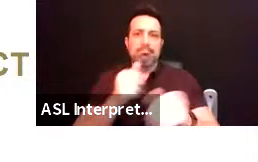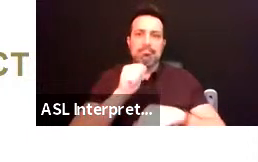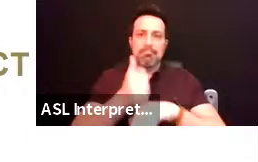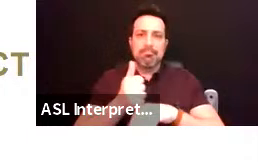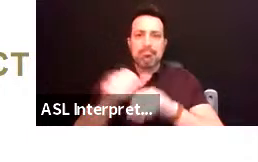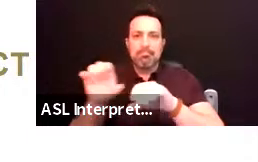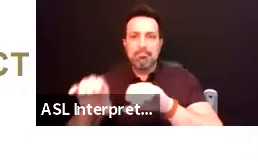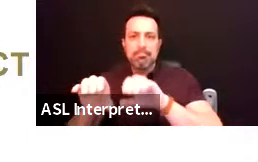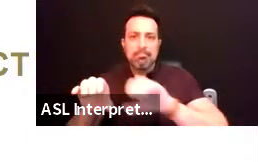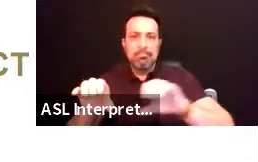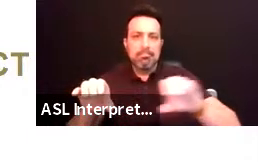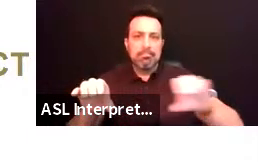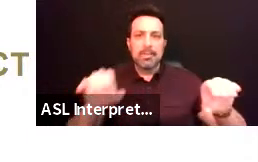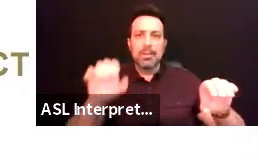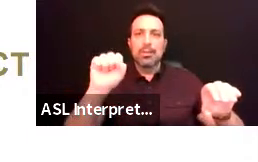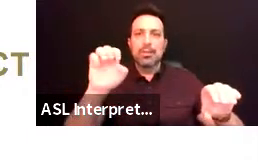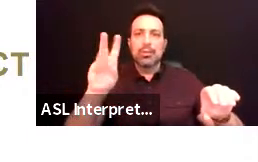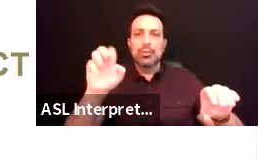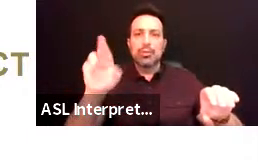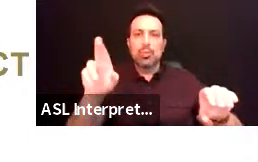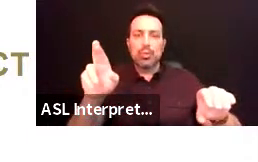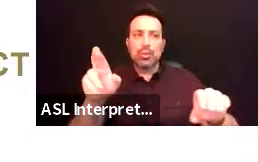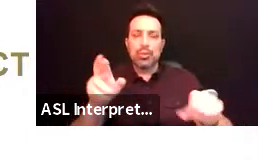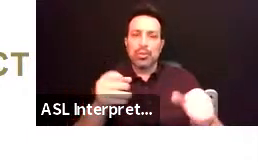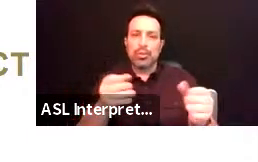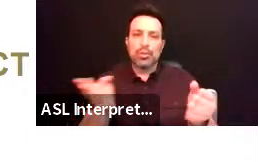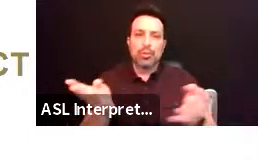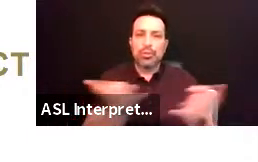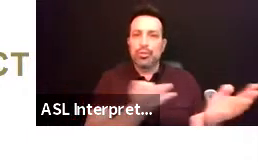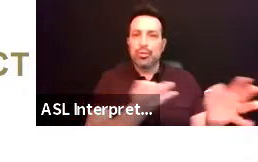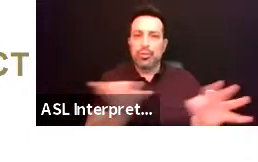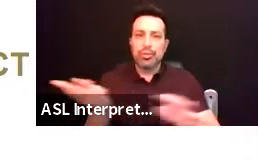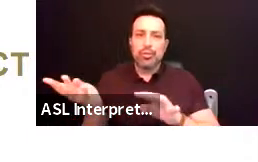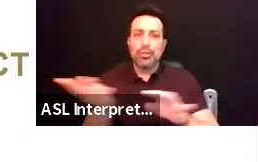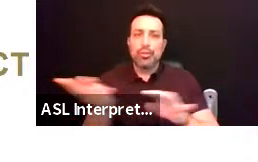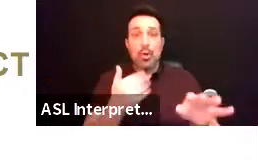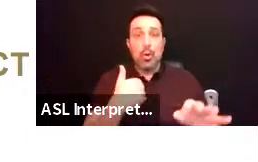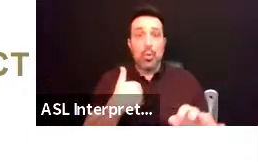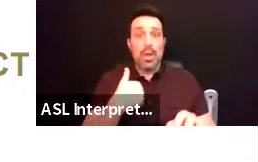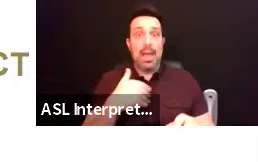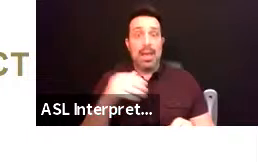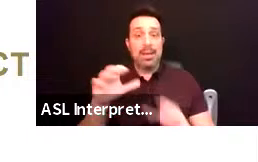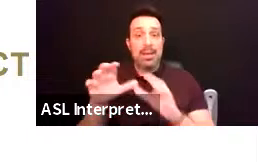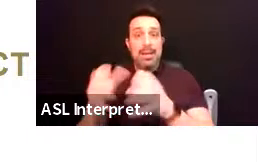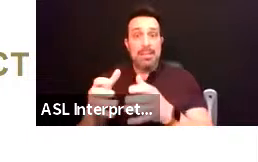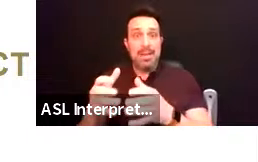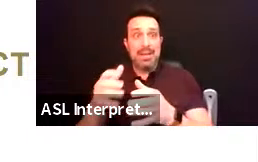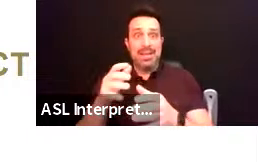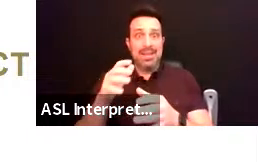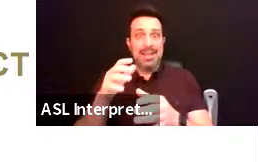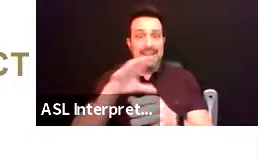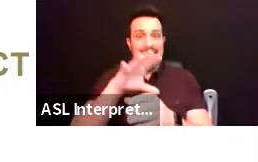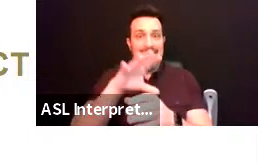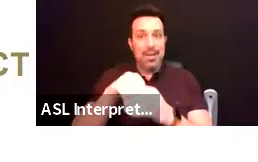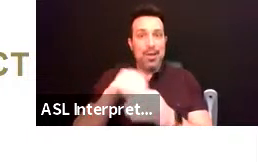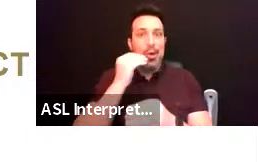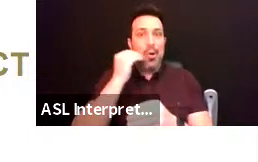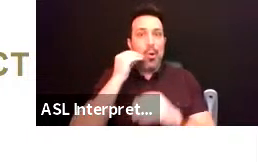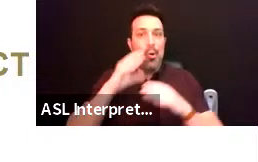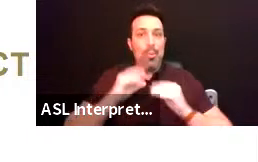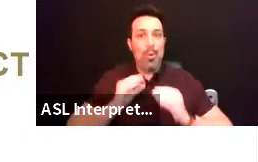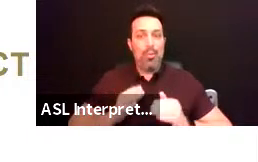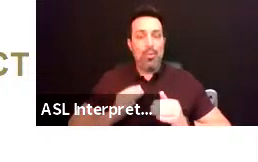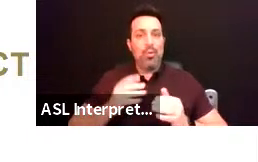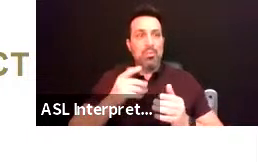we intentionally had a committee with quite a few homeowners in the area because they were the ones affected. So we wanted to hear their